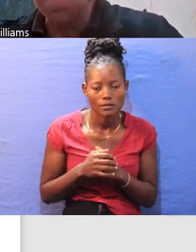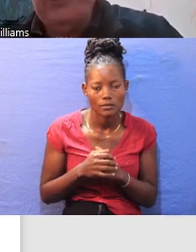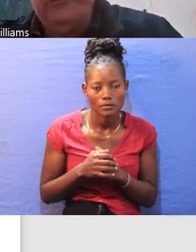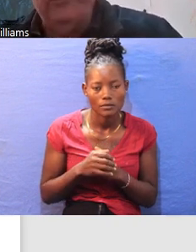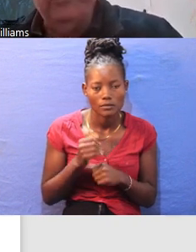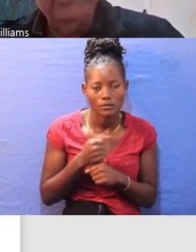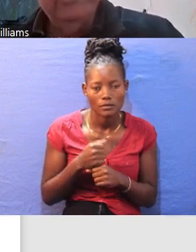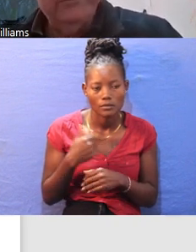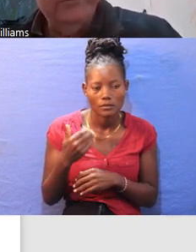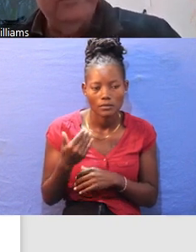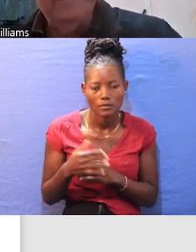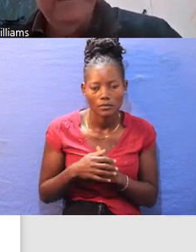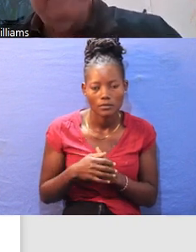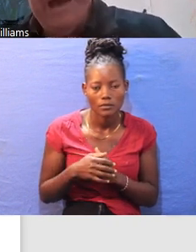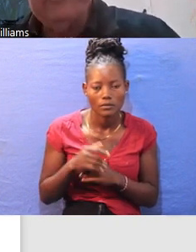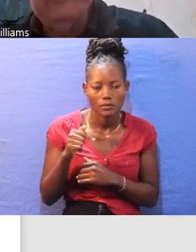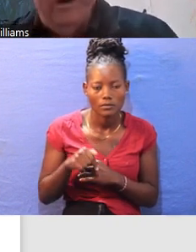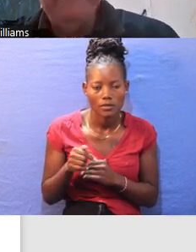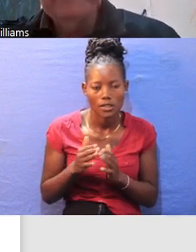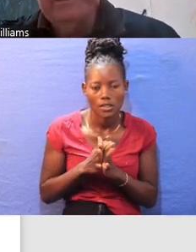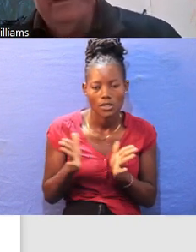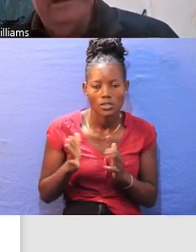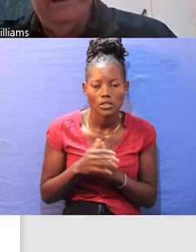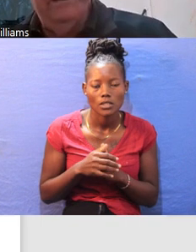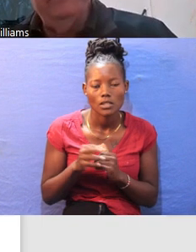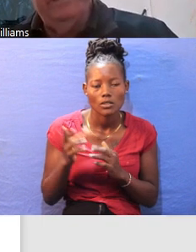just a general rule. Back squat.